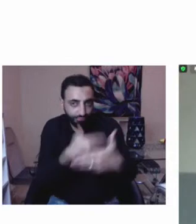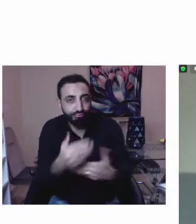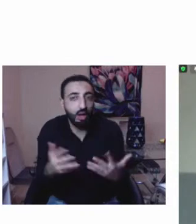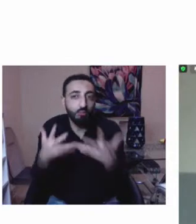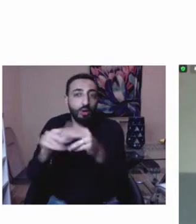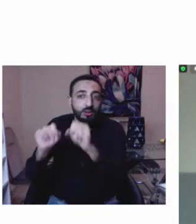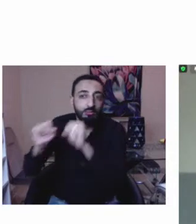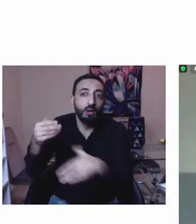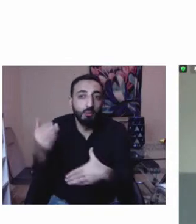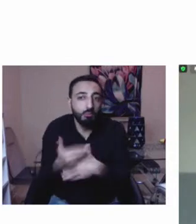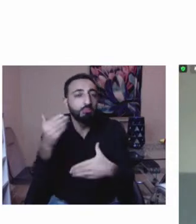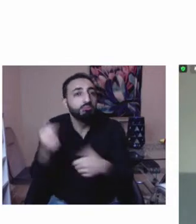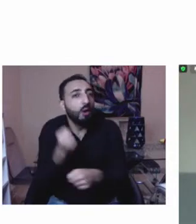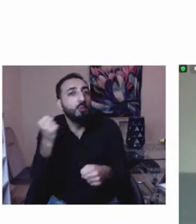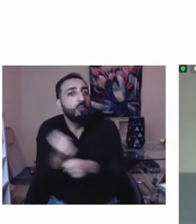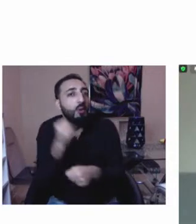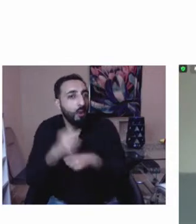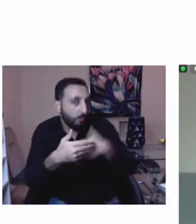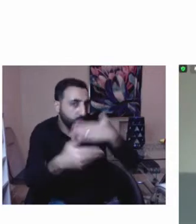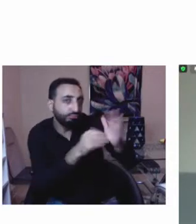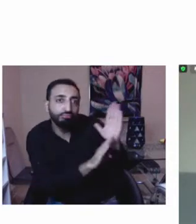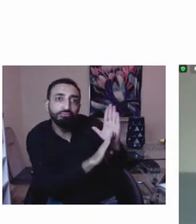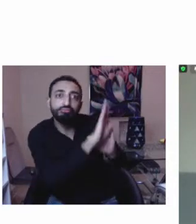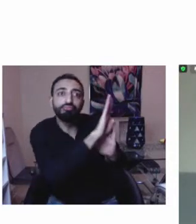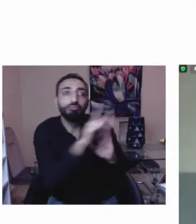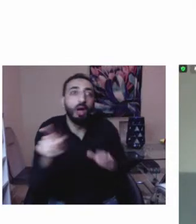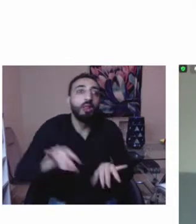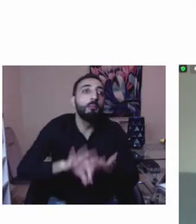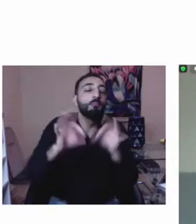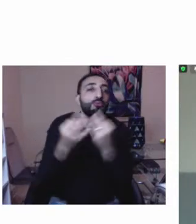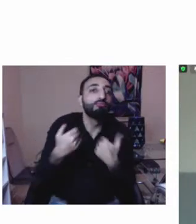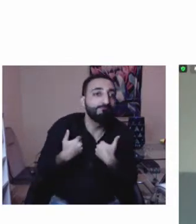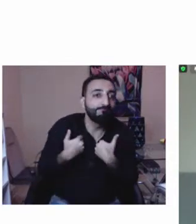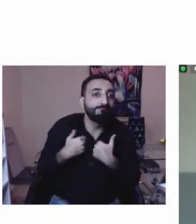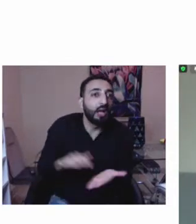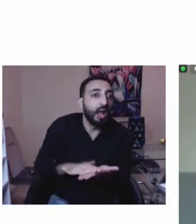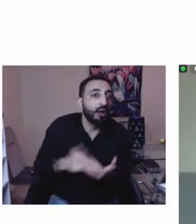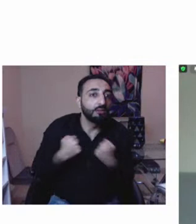not so flexible as the main donors most of the time.